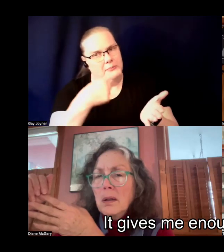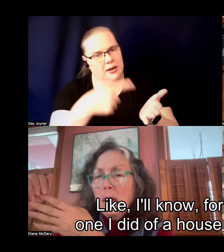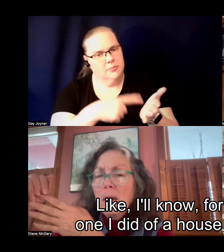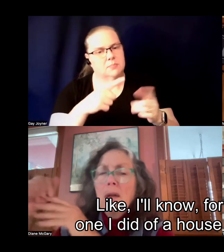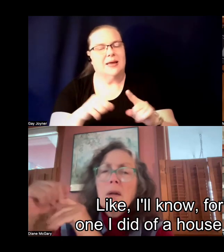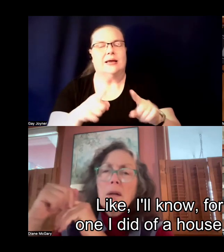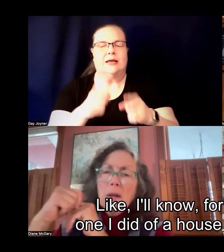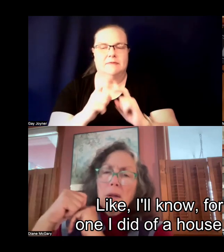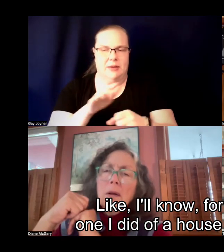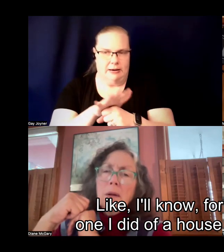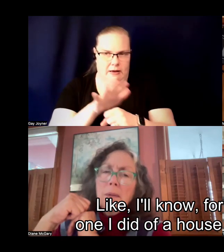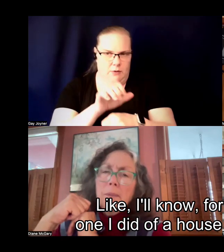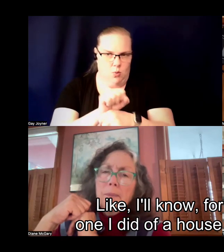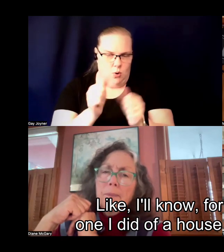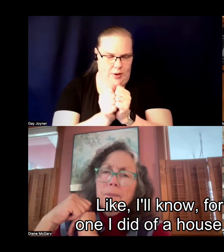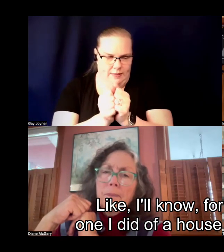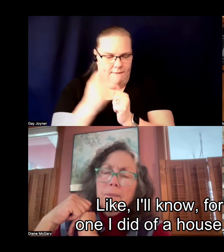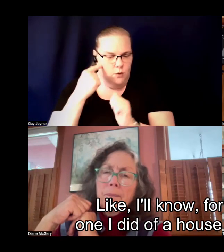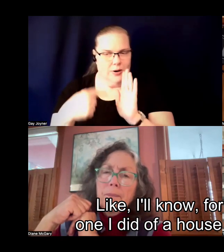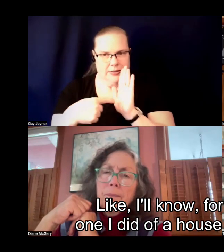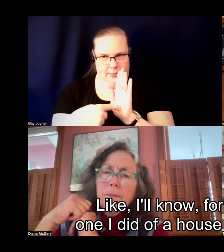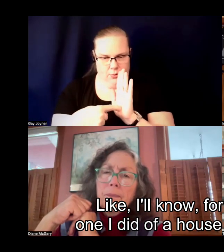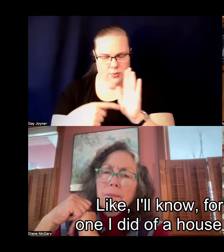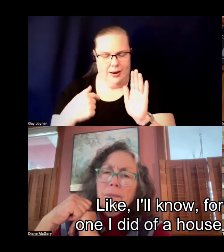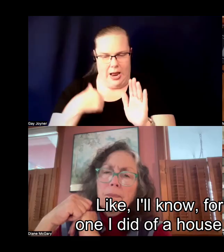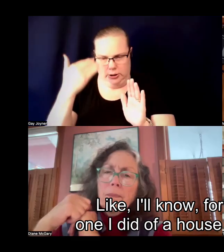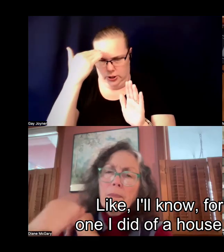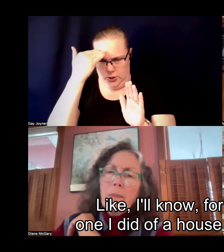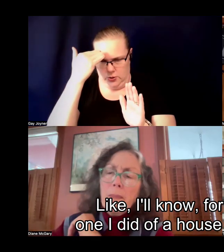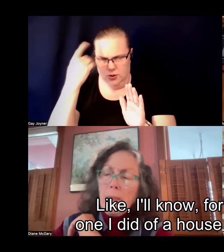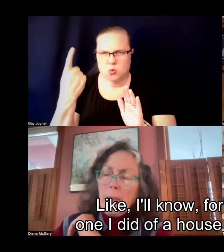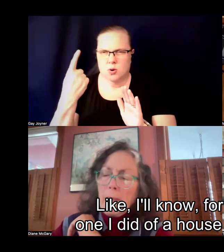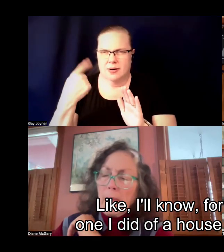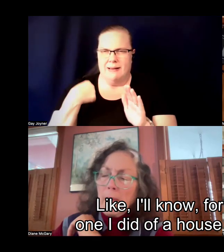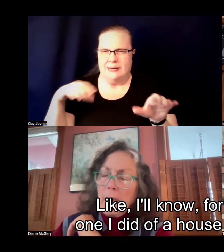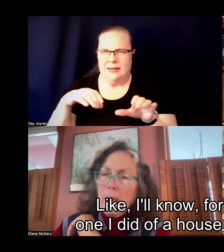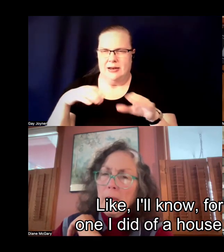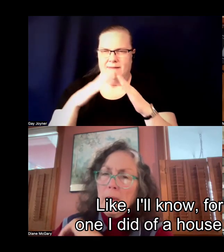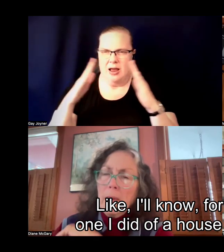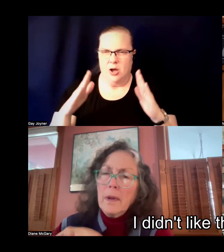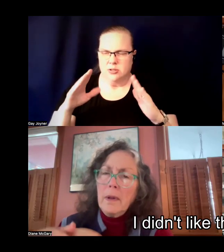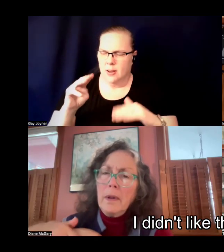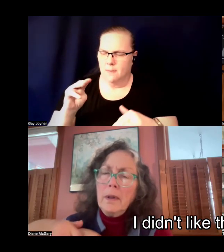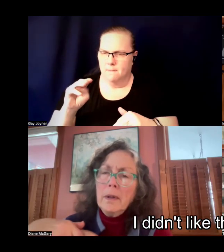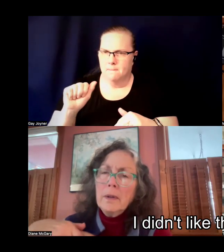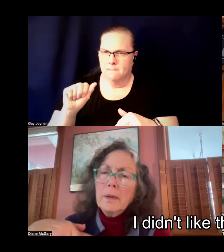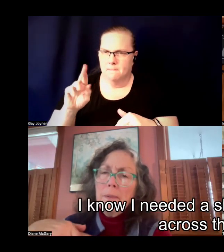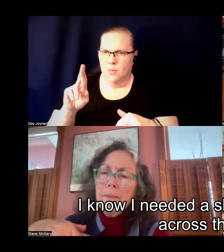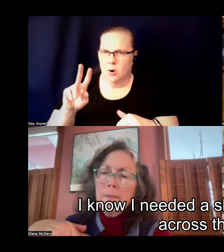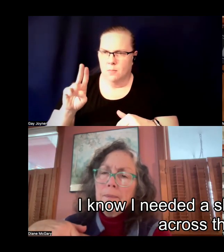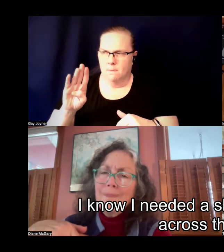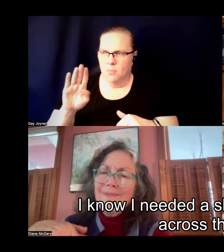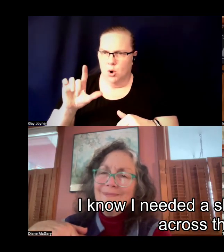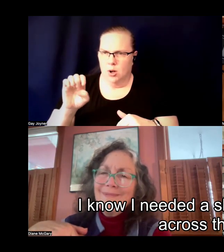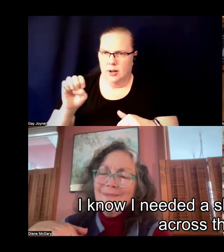work with, like I'll know, for instance, there's one I did of a house in Marblehead, and I didn't like the sidewalk. I